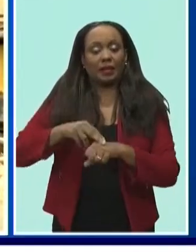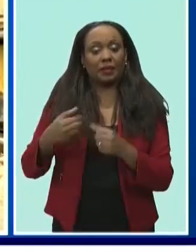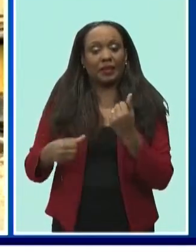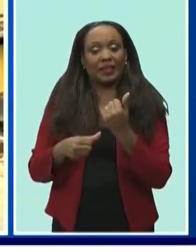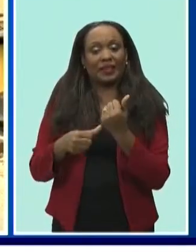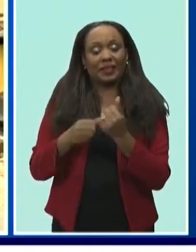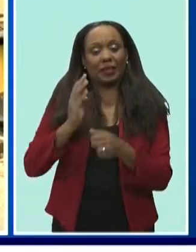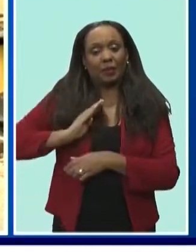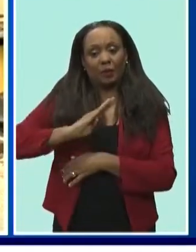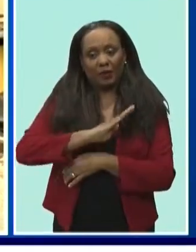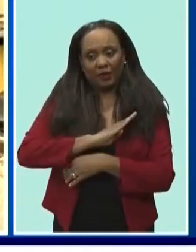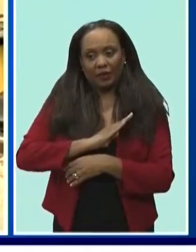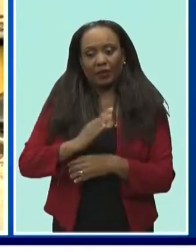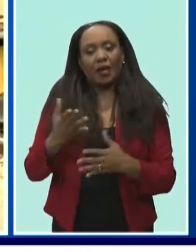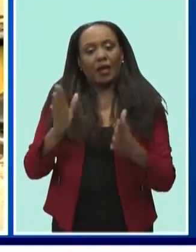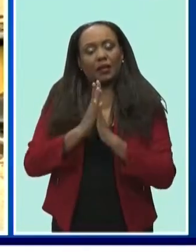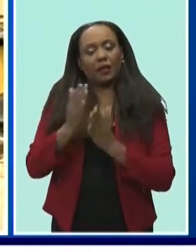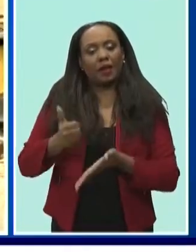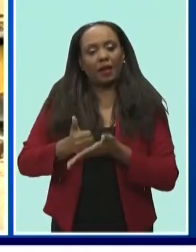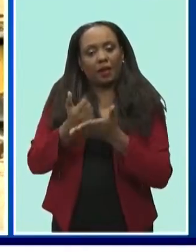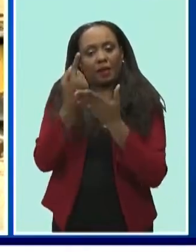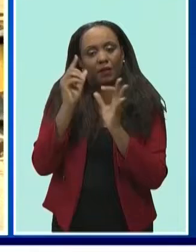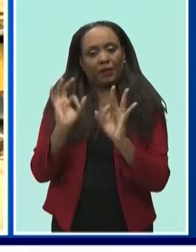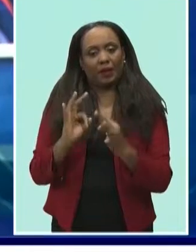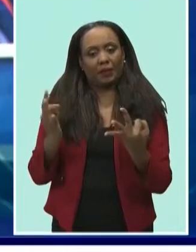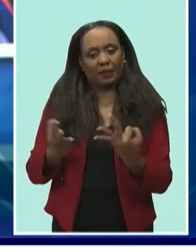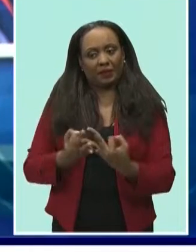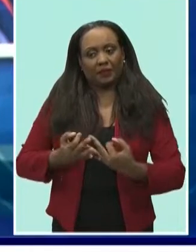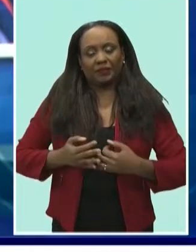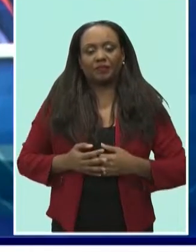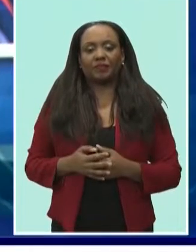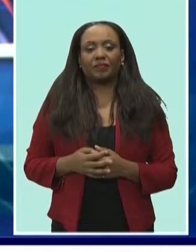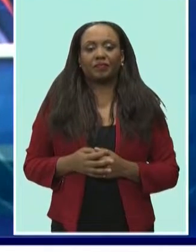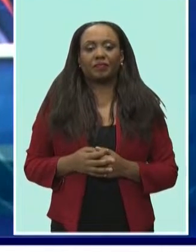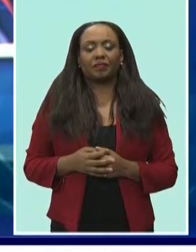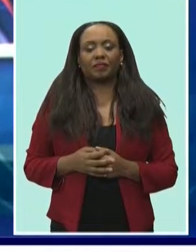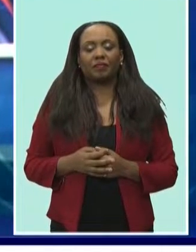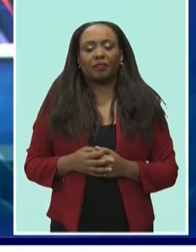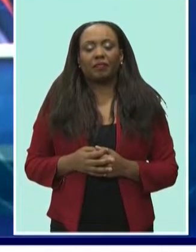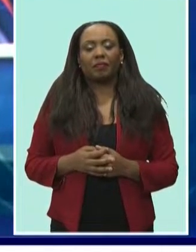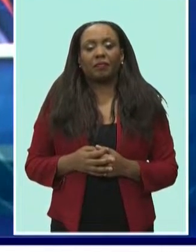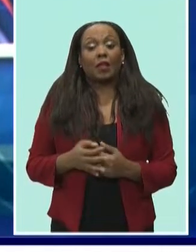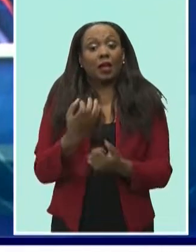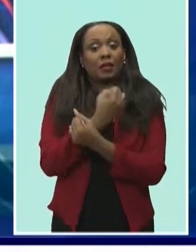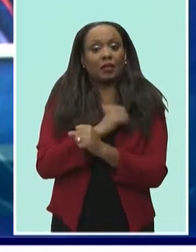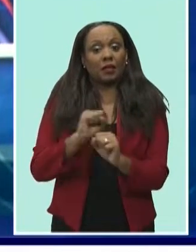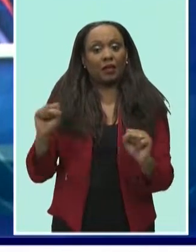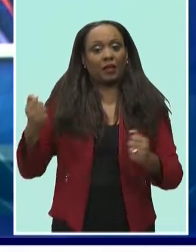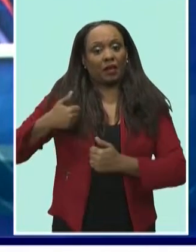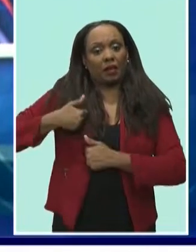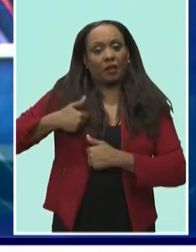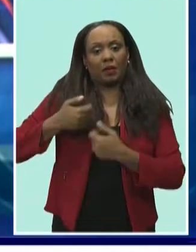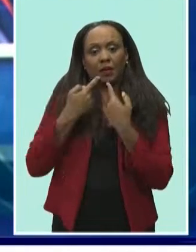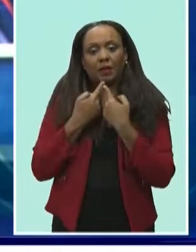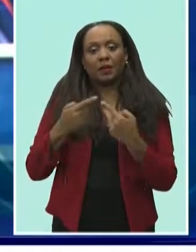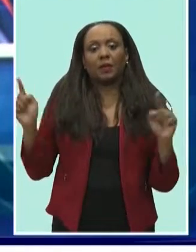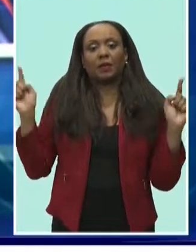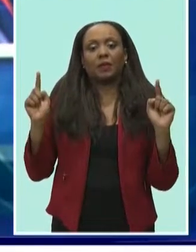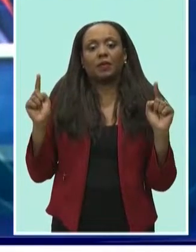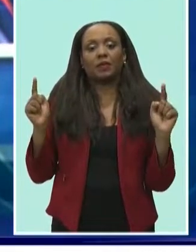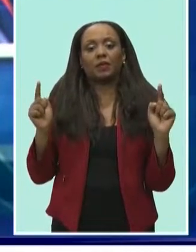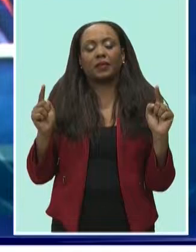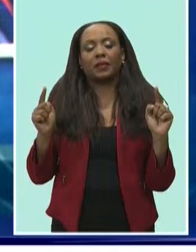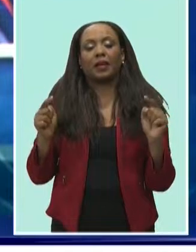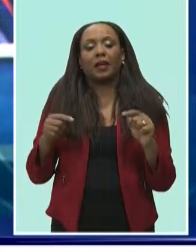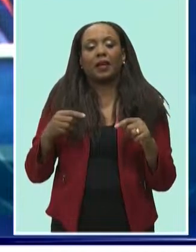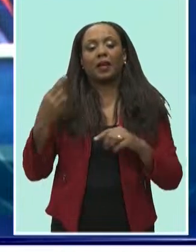the family. Sharika Griffith, CBC News. Well, the Salvation Army has announced plans to provide a daycare center for